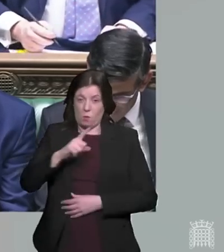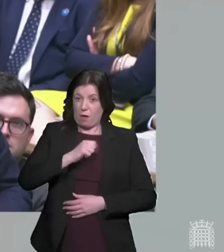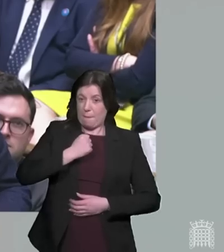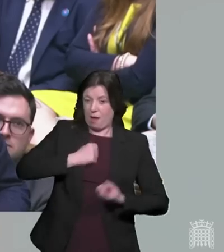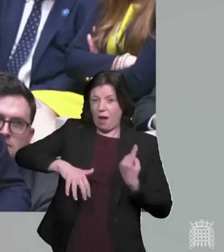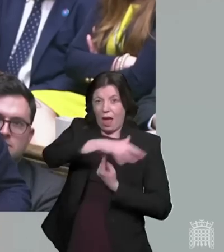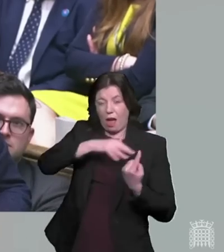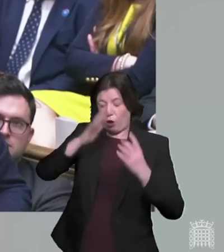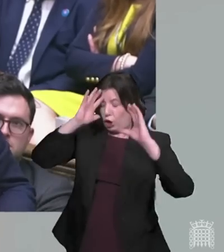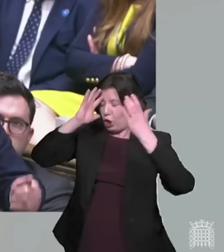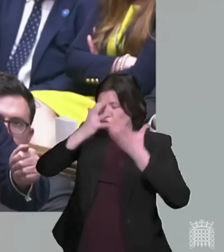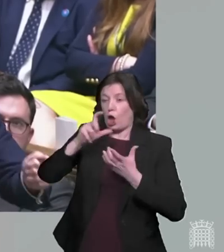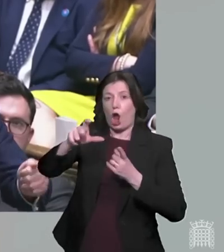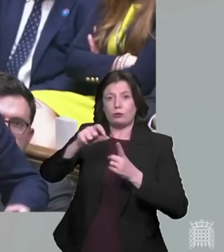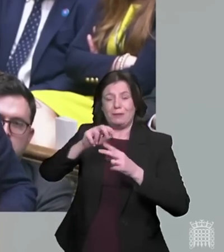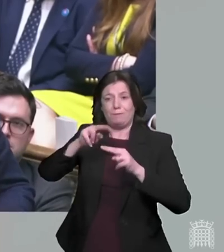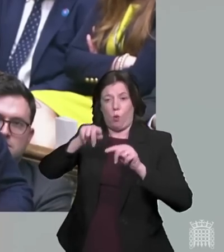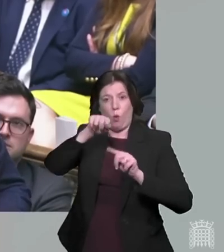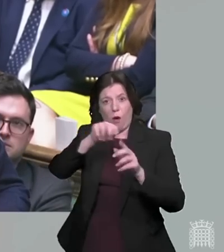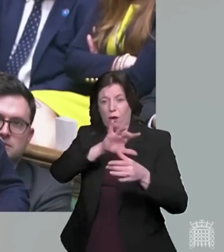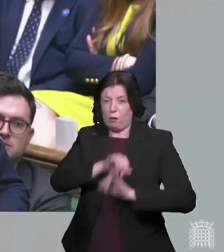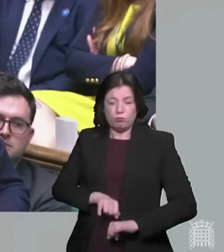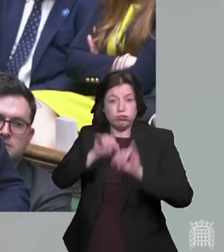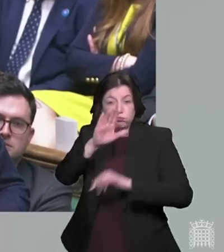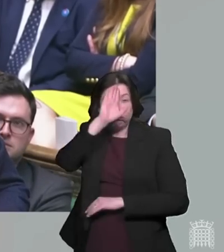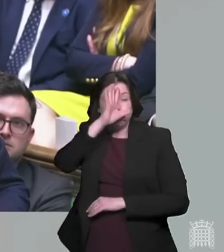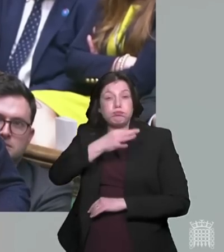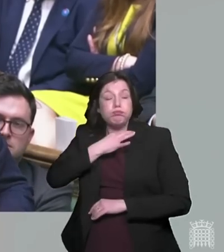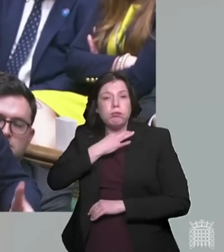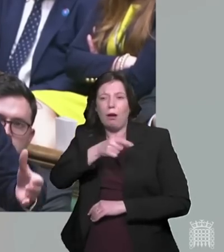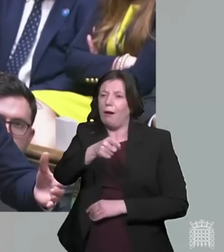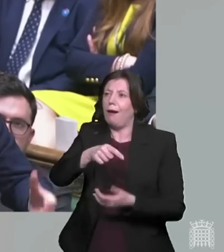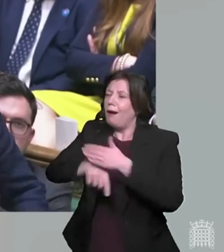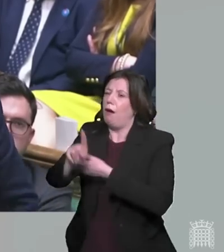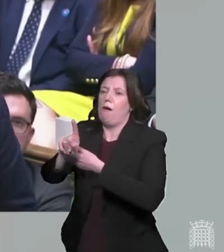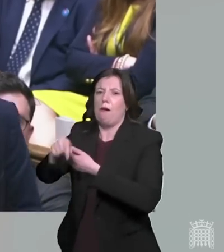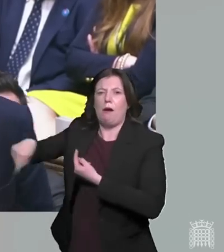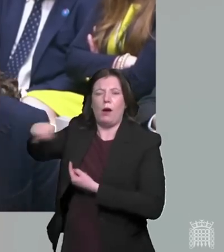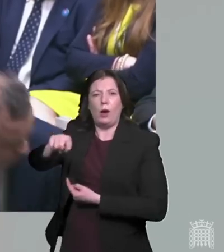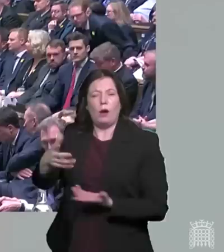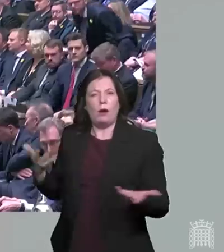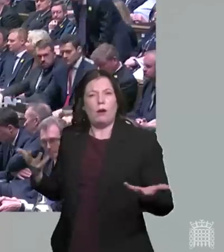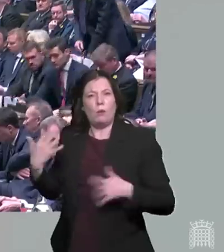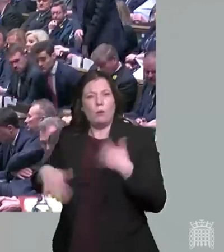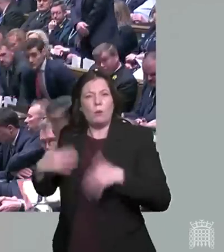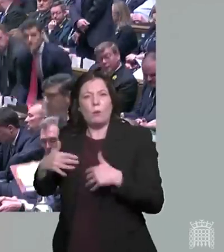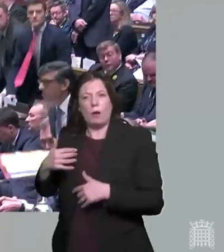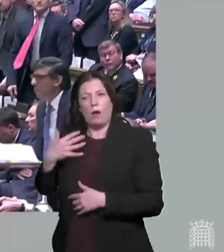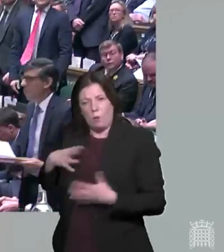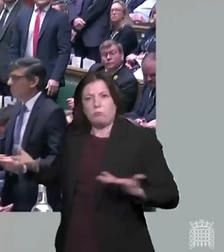about this dangerous man and he can take that into account in his submissions to the Independent Parole Board?